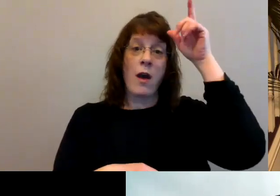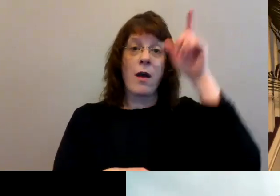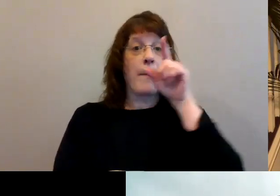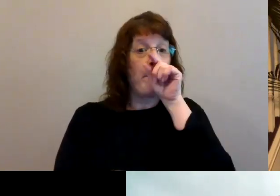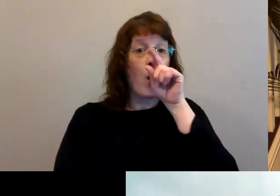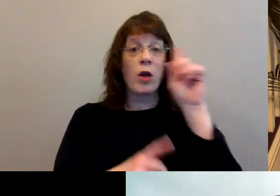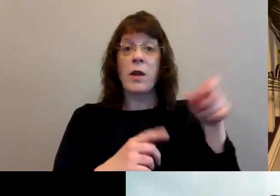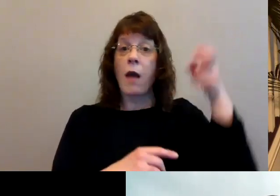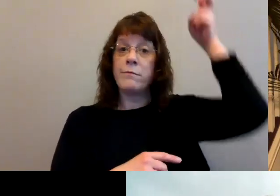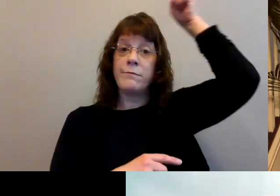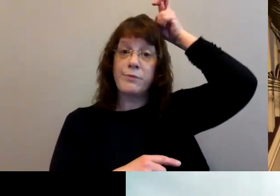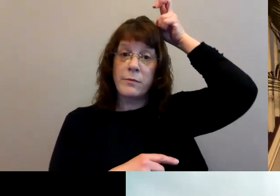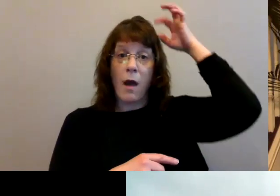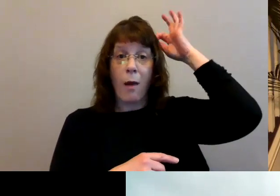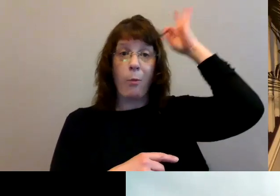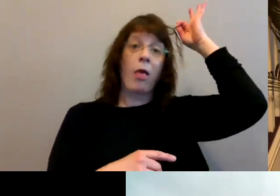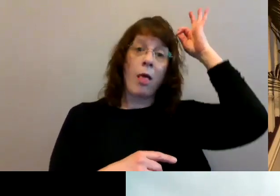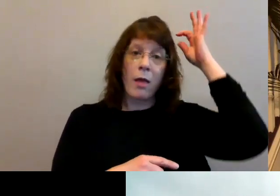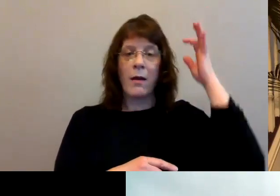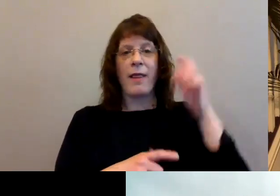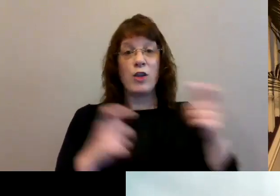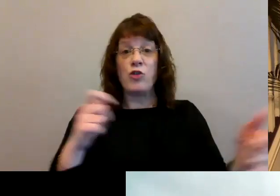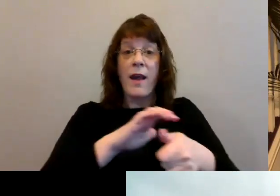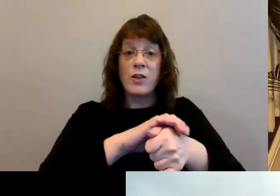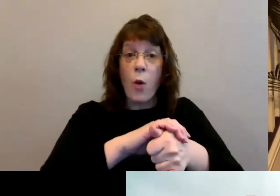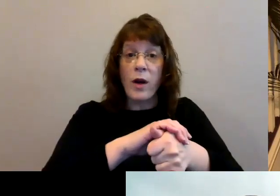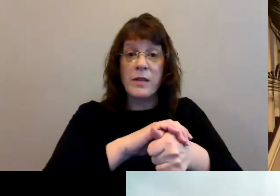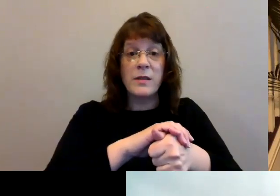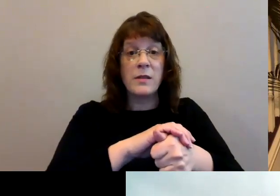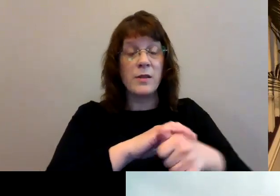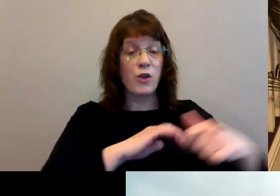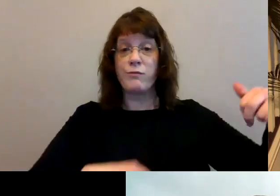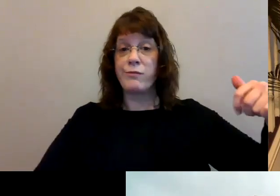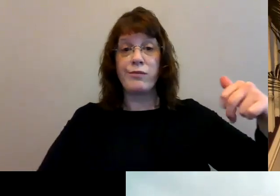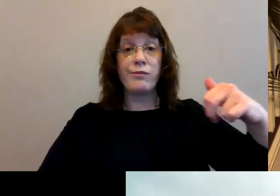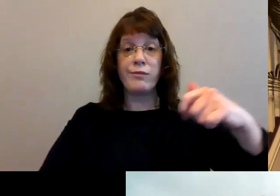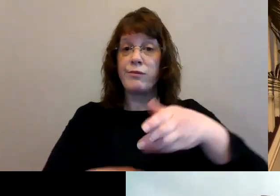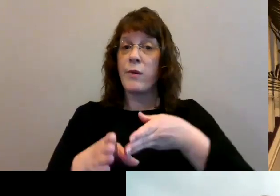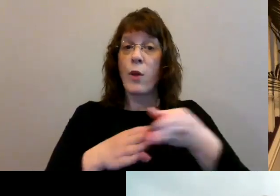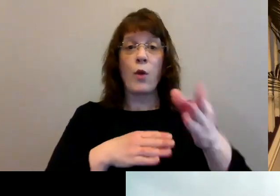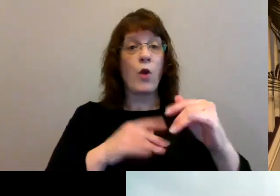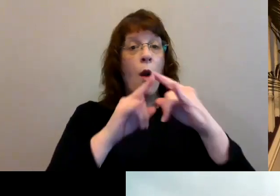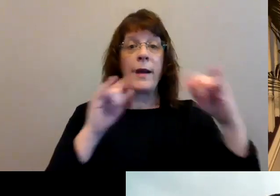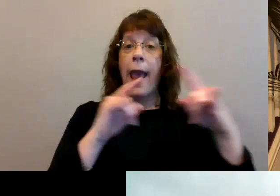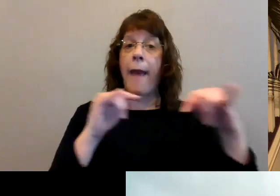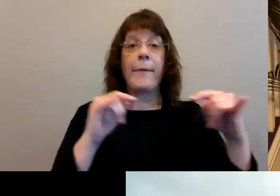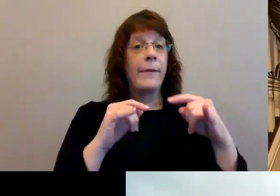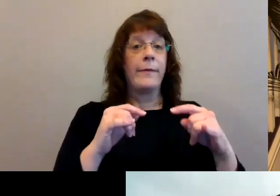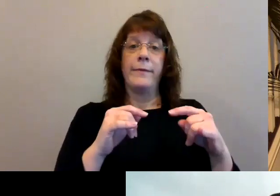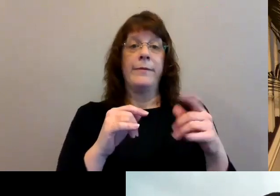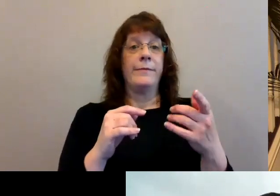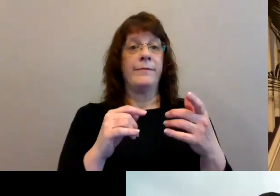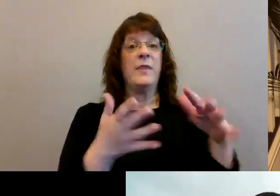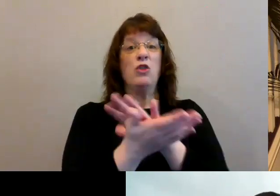on your hair. The giant tortoises would just walk through your field camp and just destroy everything, which is not as fun,